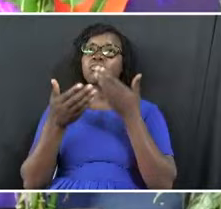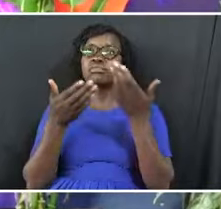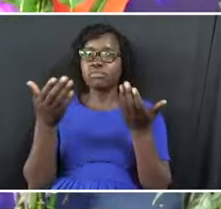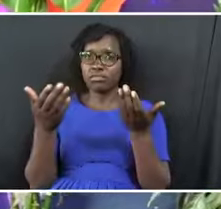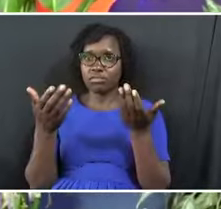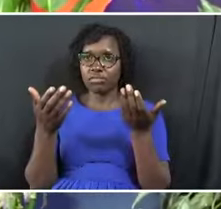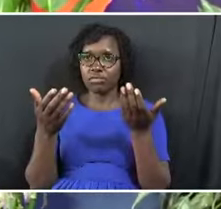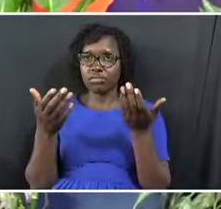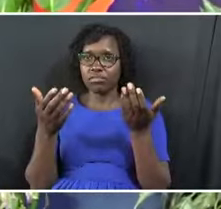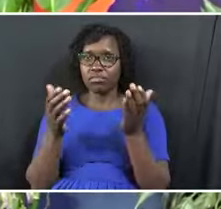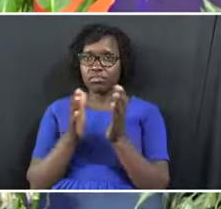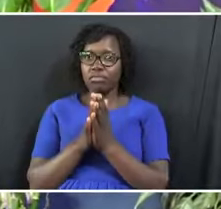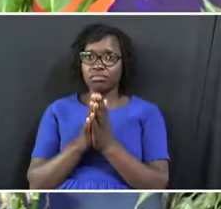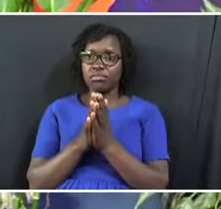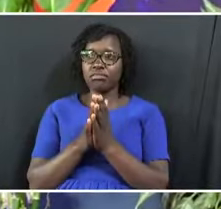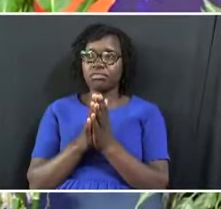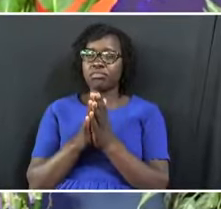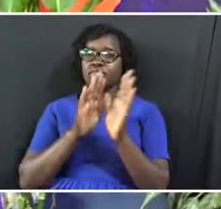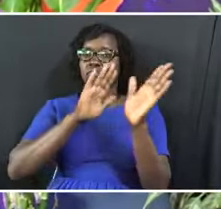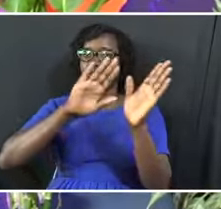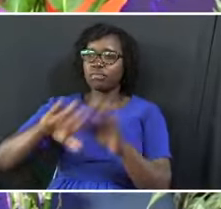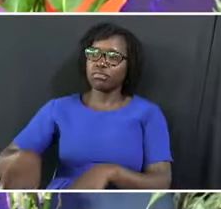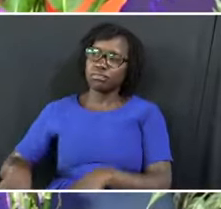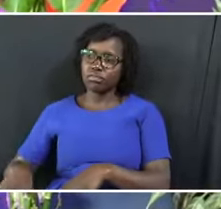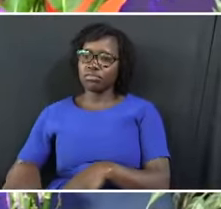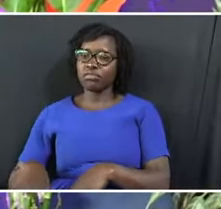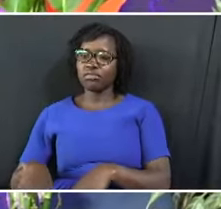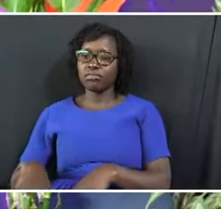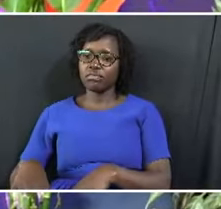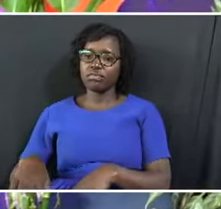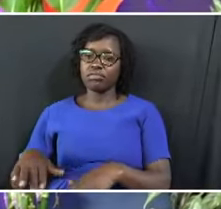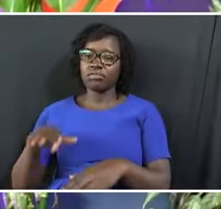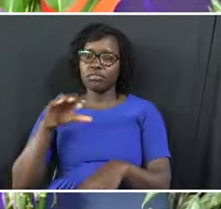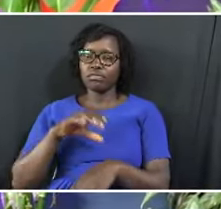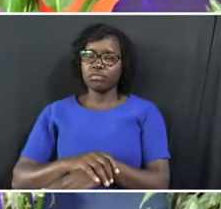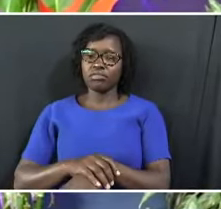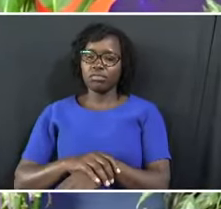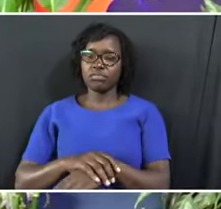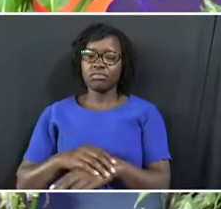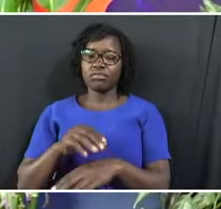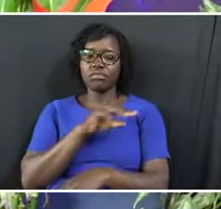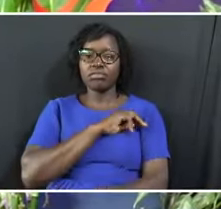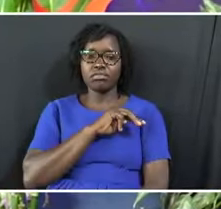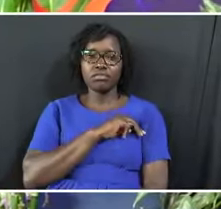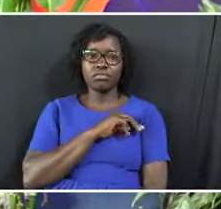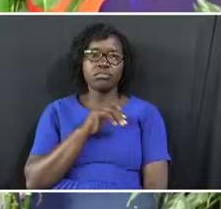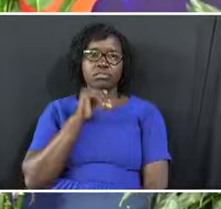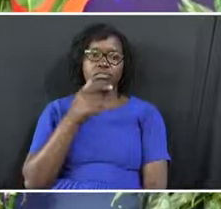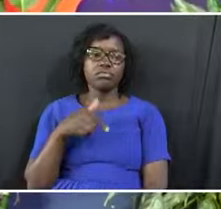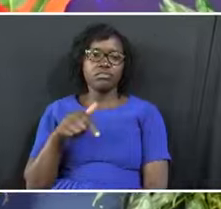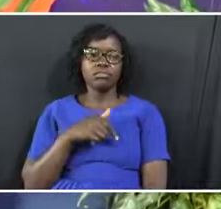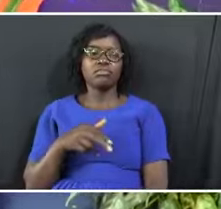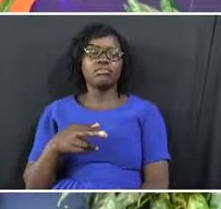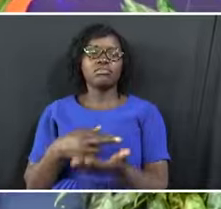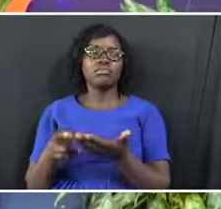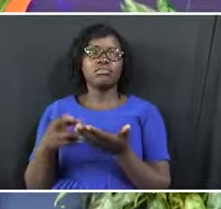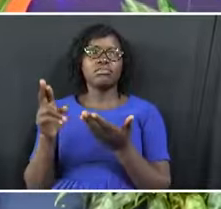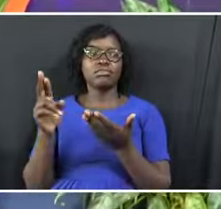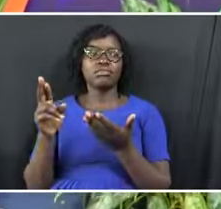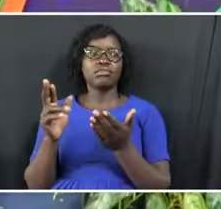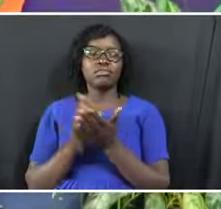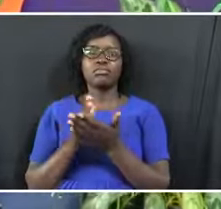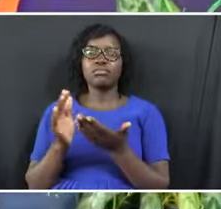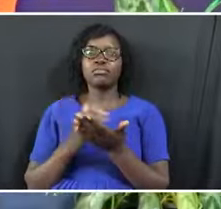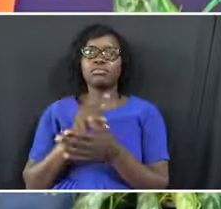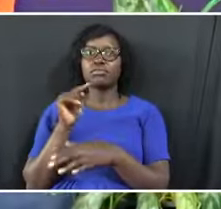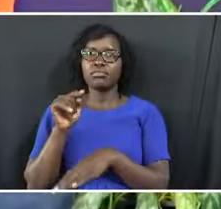confesses and forsake, they will obtain mercy. And to say that none of us is righteous, and at some point